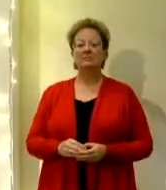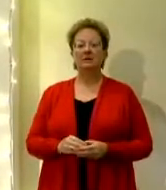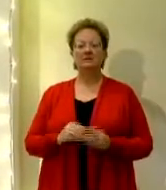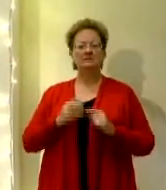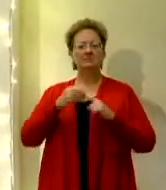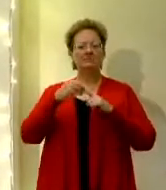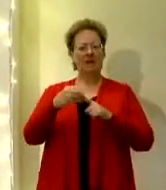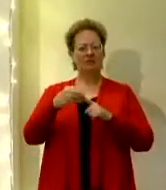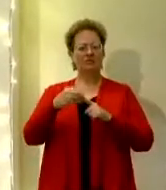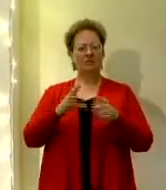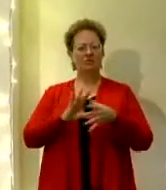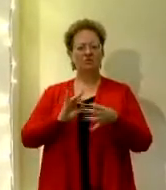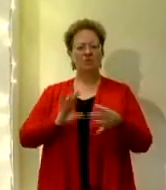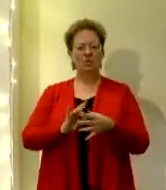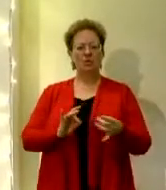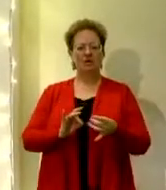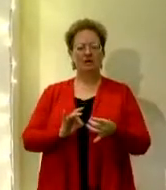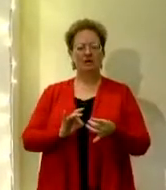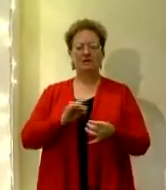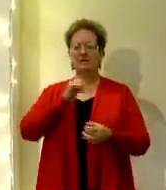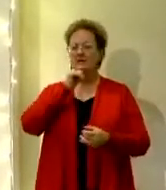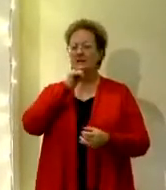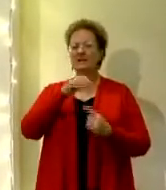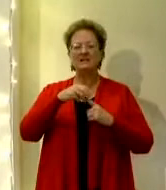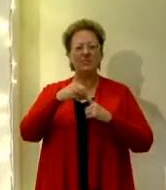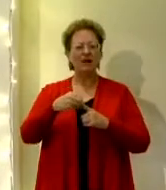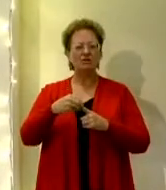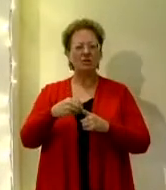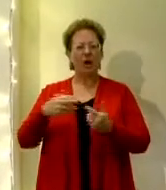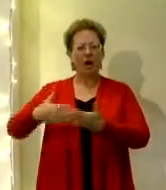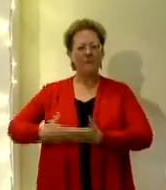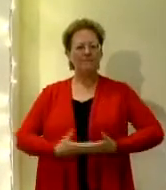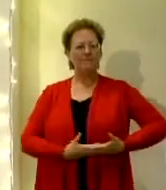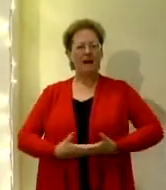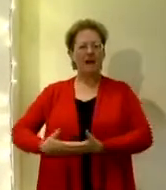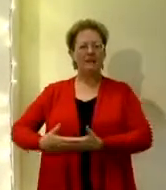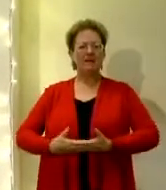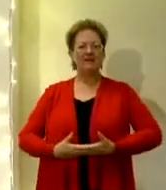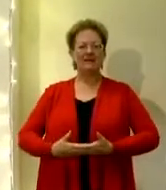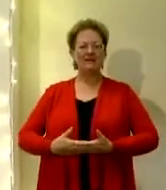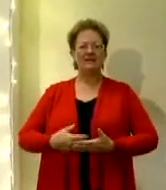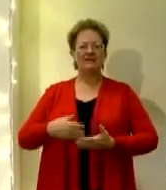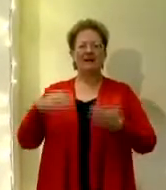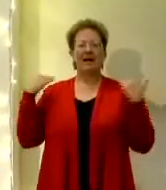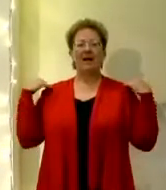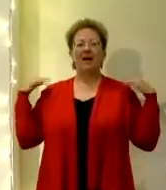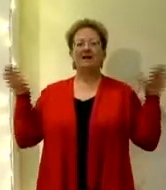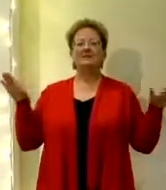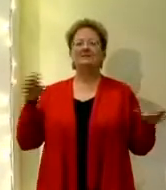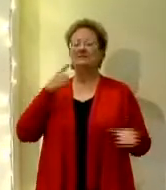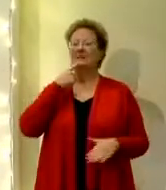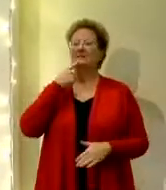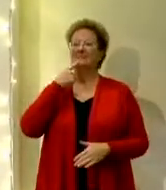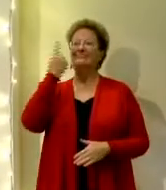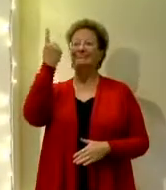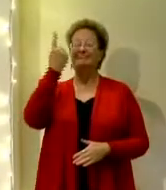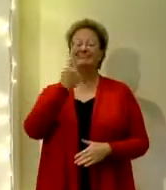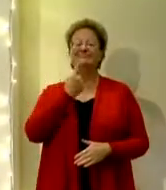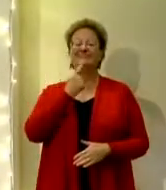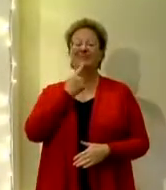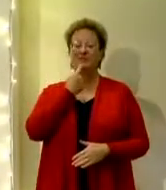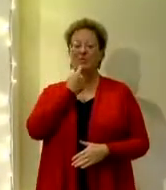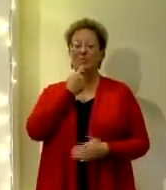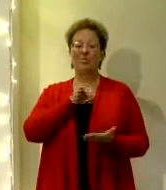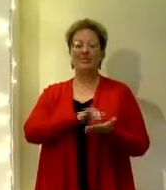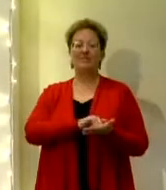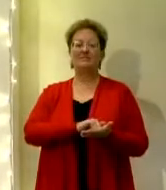is no ordinary baby, Joseph. You may feel like you've lost your job, but